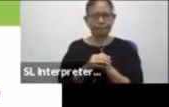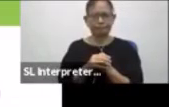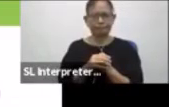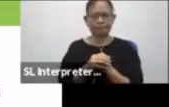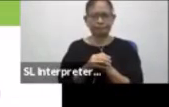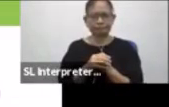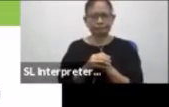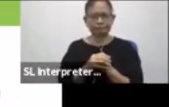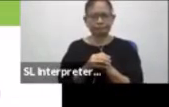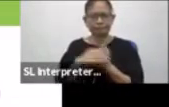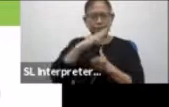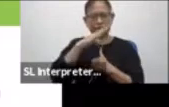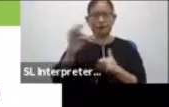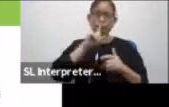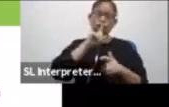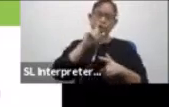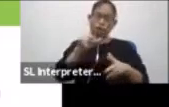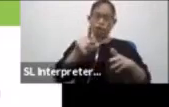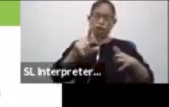So the marital rape is,